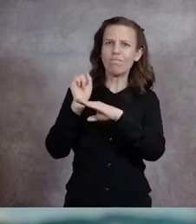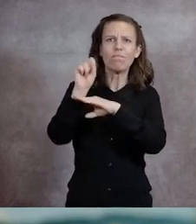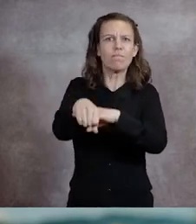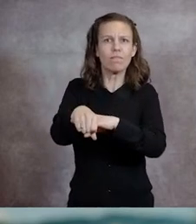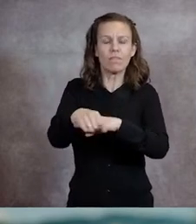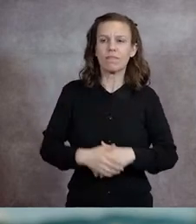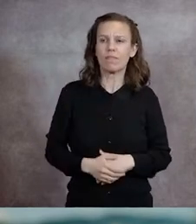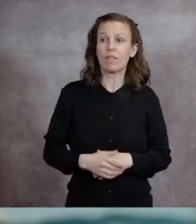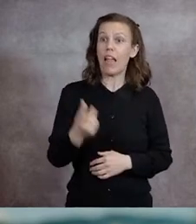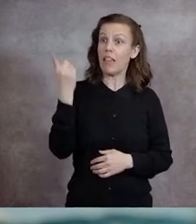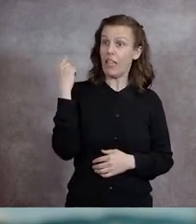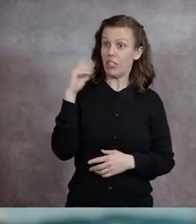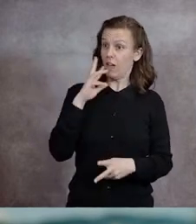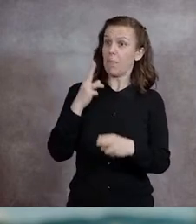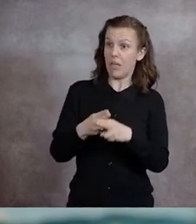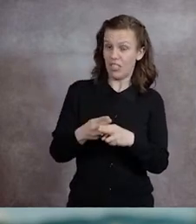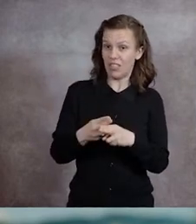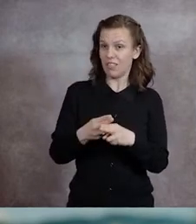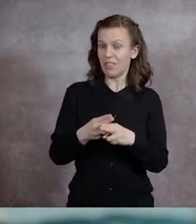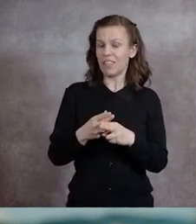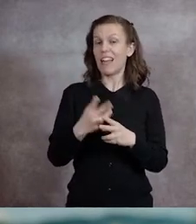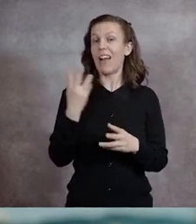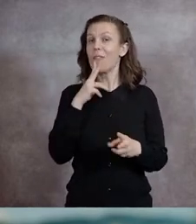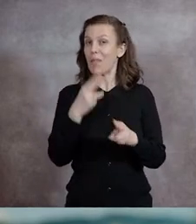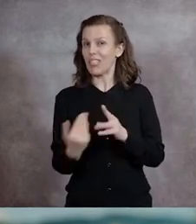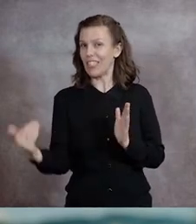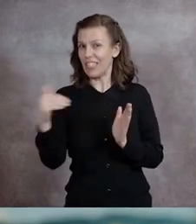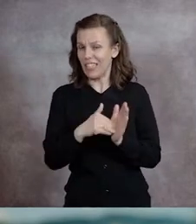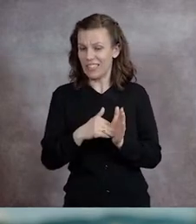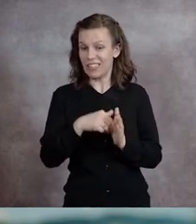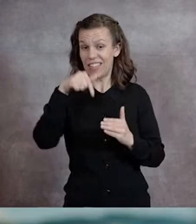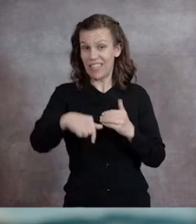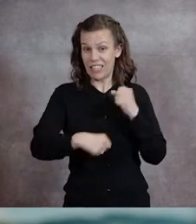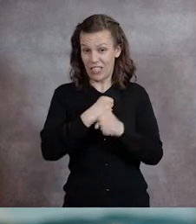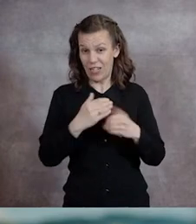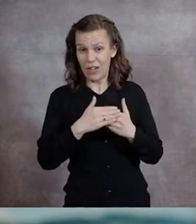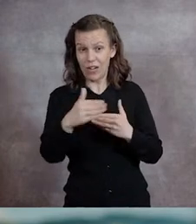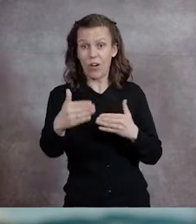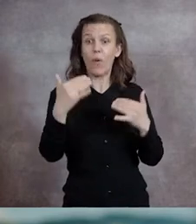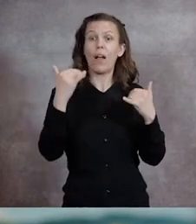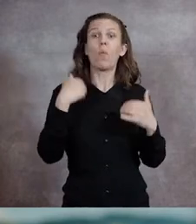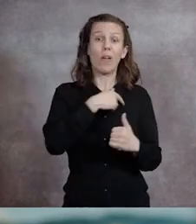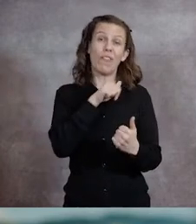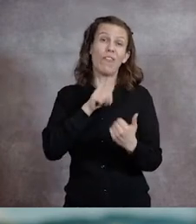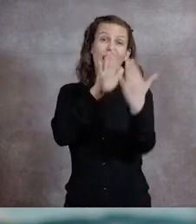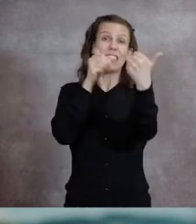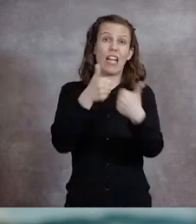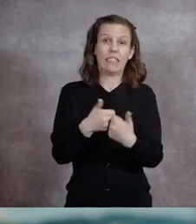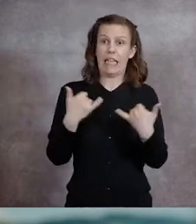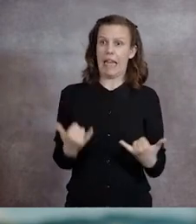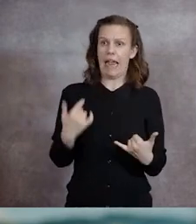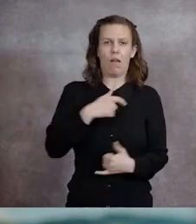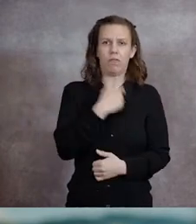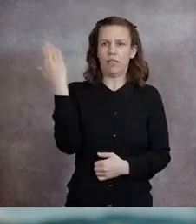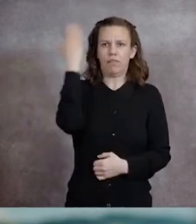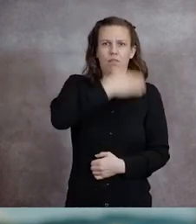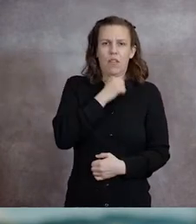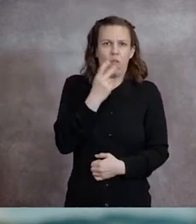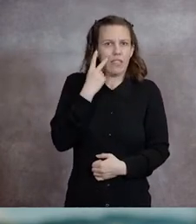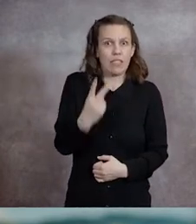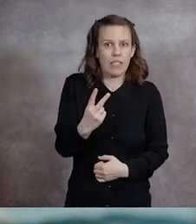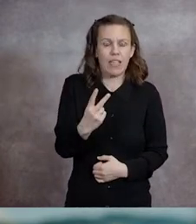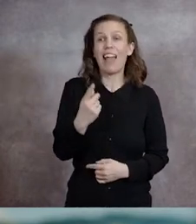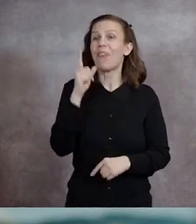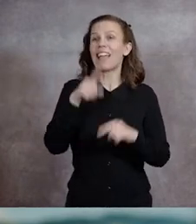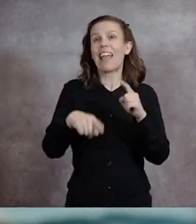in the year to come, we will face challenges that remain invisible to us at the moment. And while we cannot foresee what lies ahead,